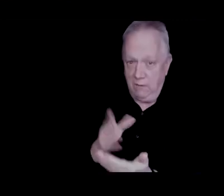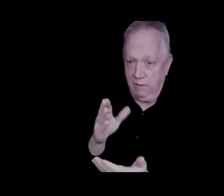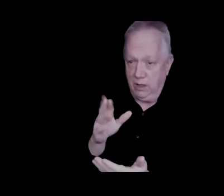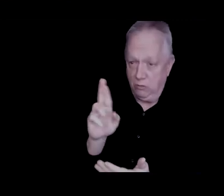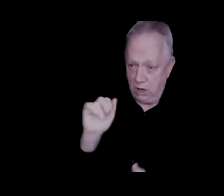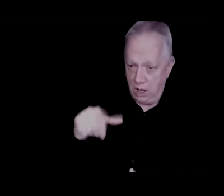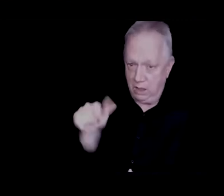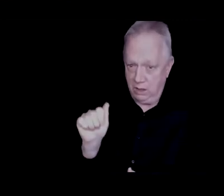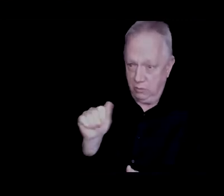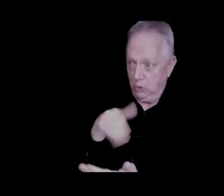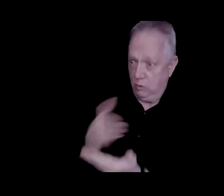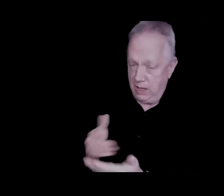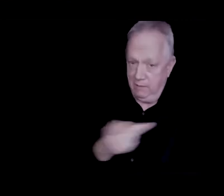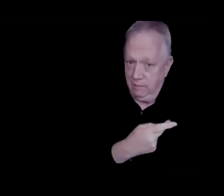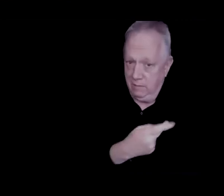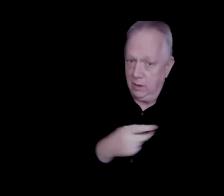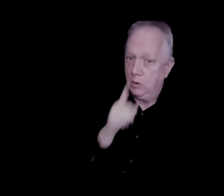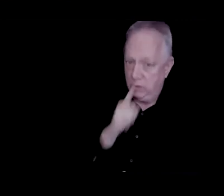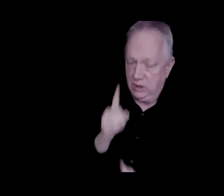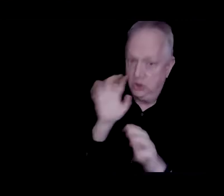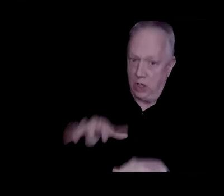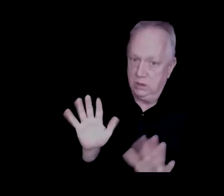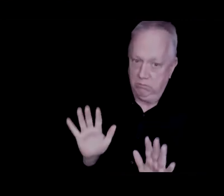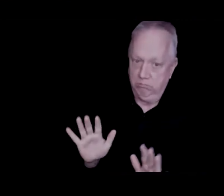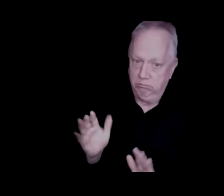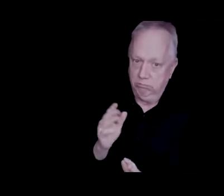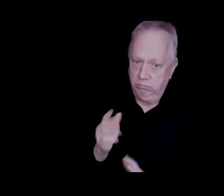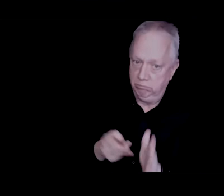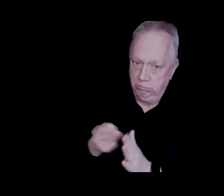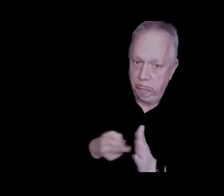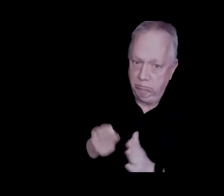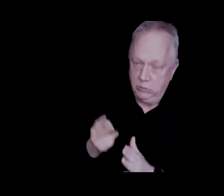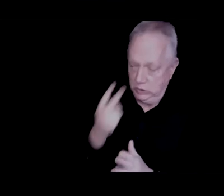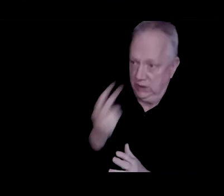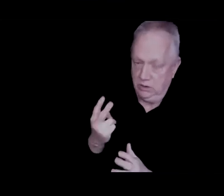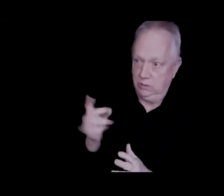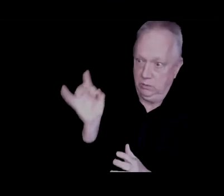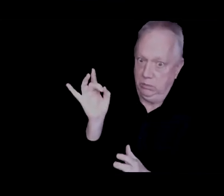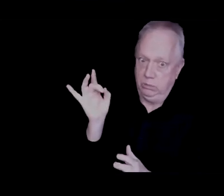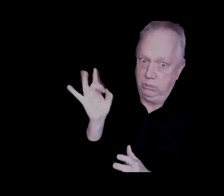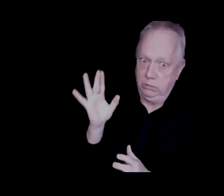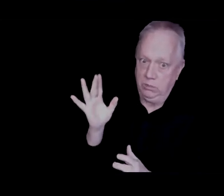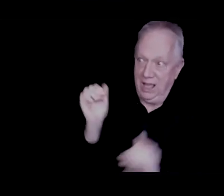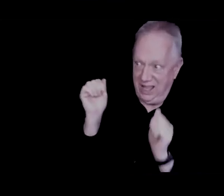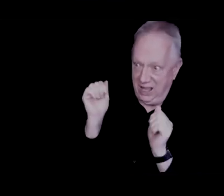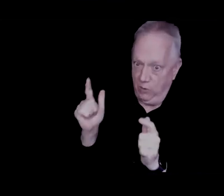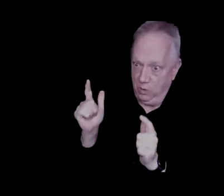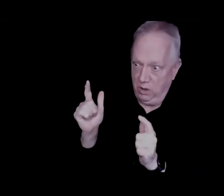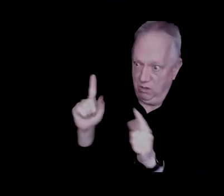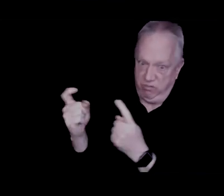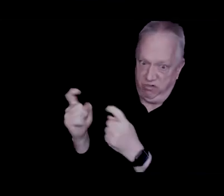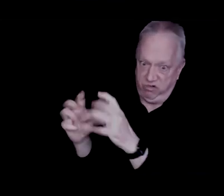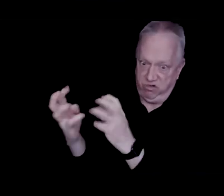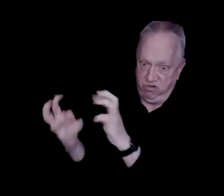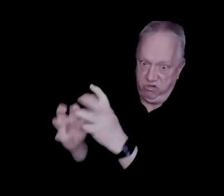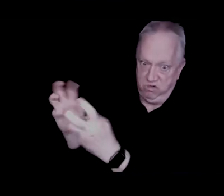when we arrived, it was really a shock to see this. I mean, everywhere when you look